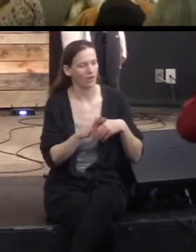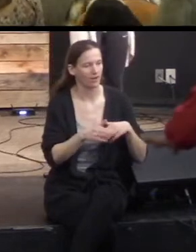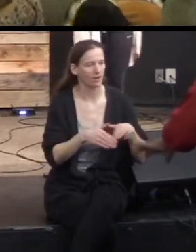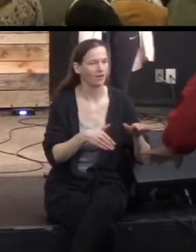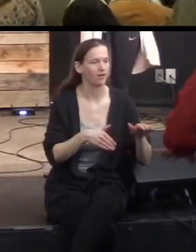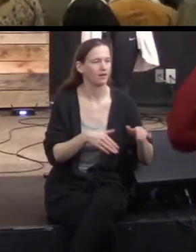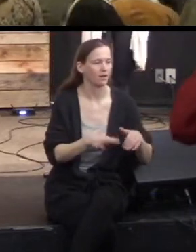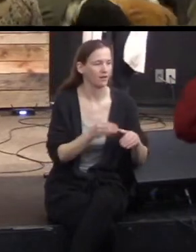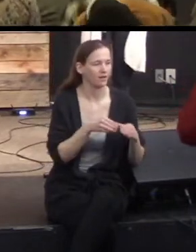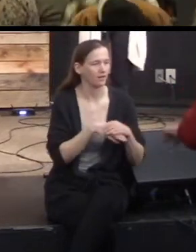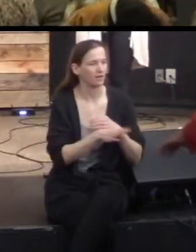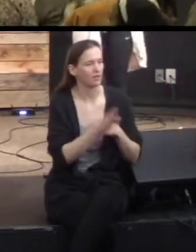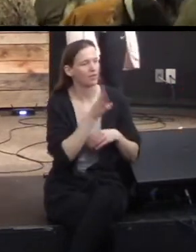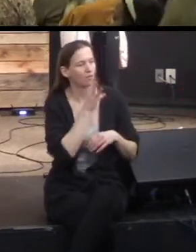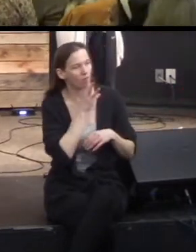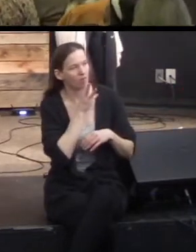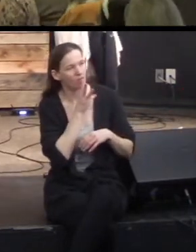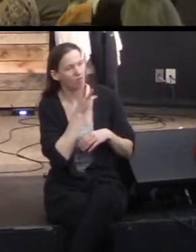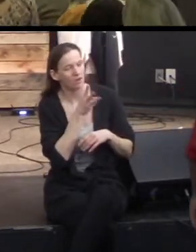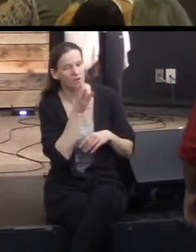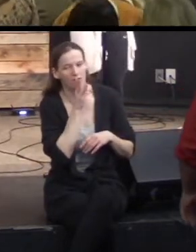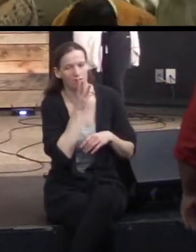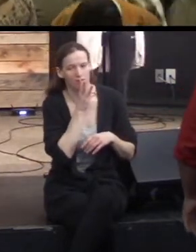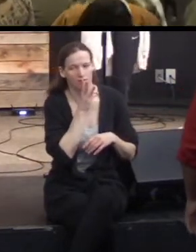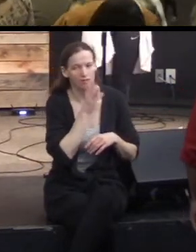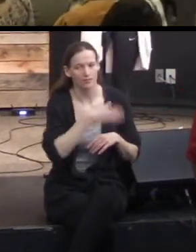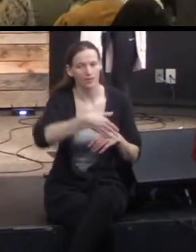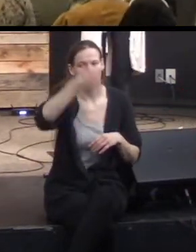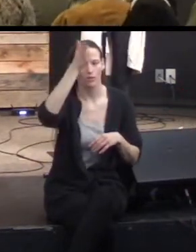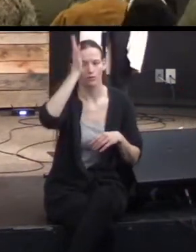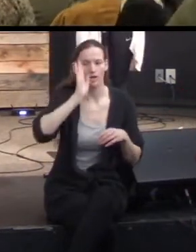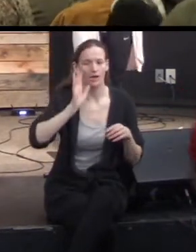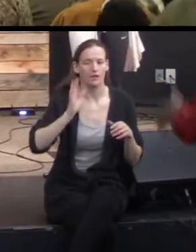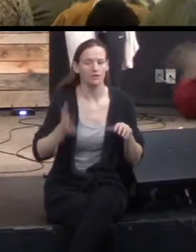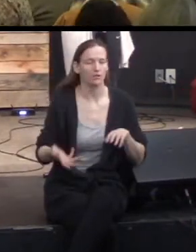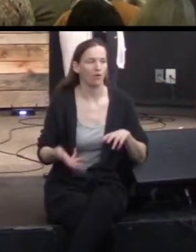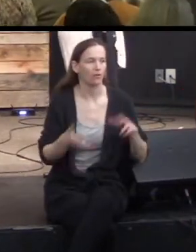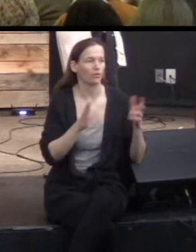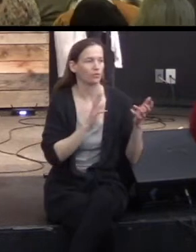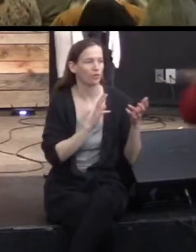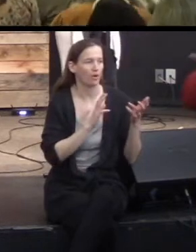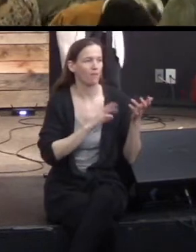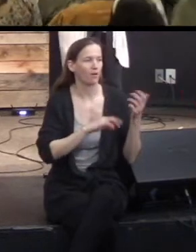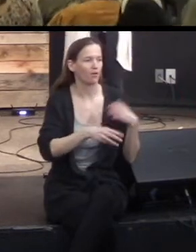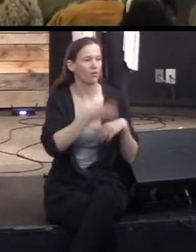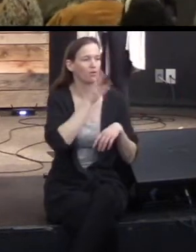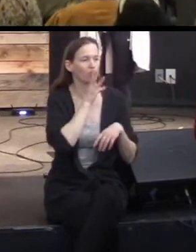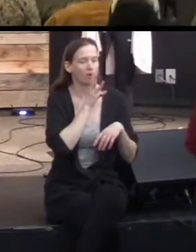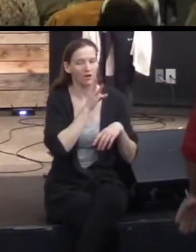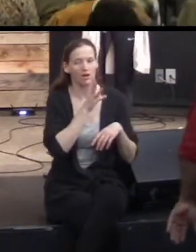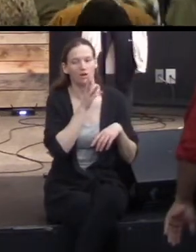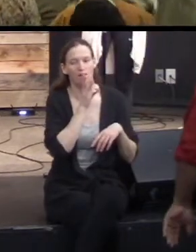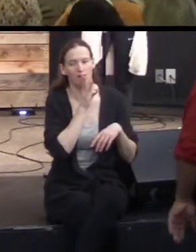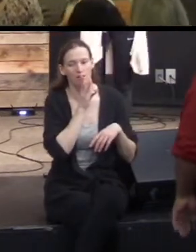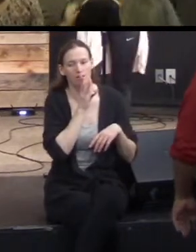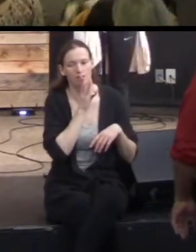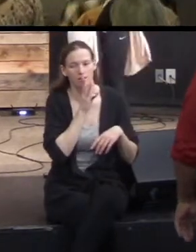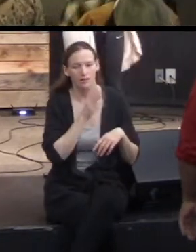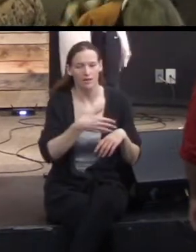Children, wait in the water. Whoa, God's gonna trouble. God's gonna trouble the